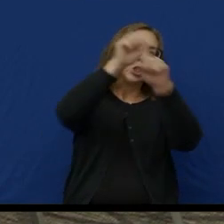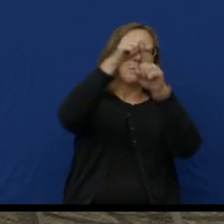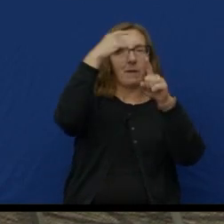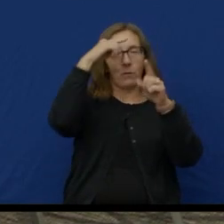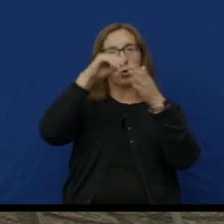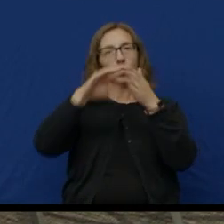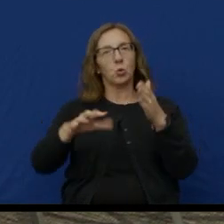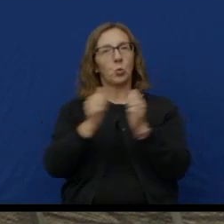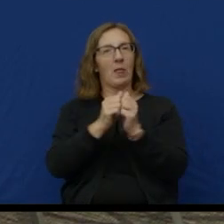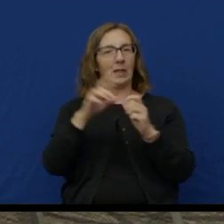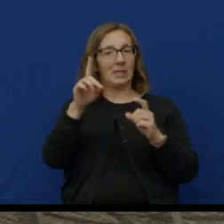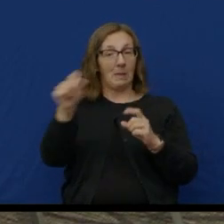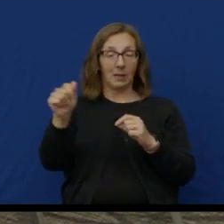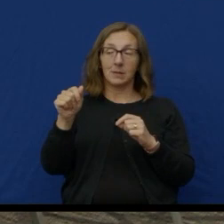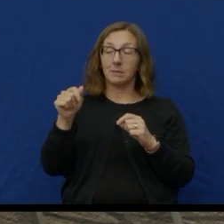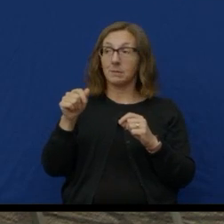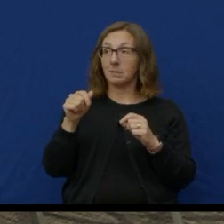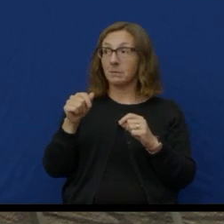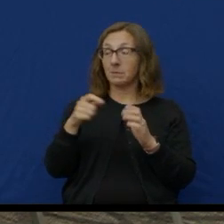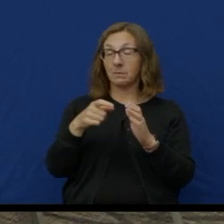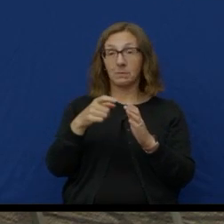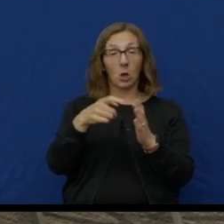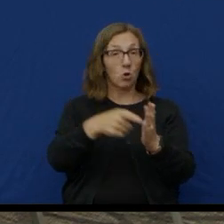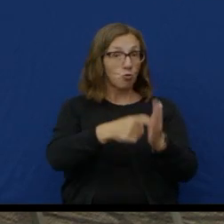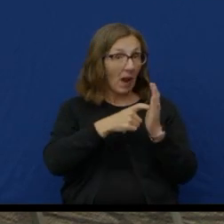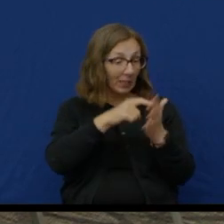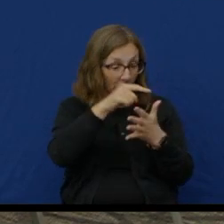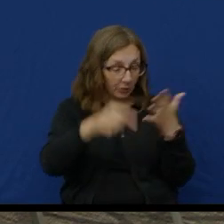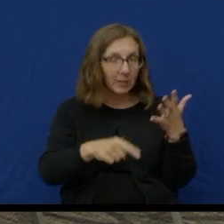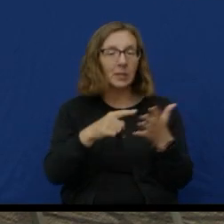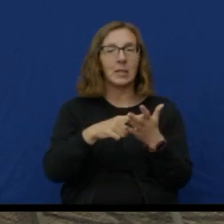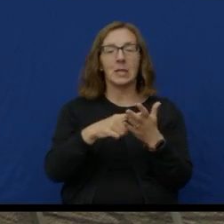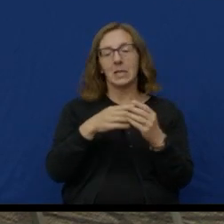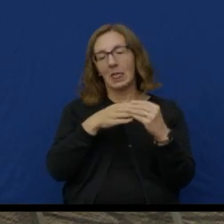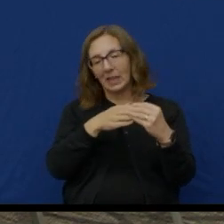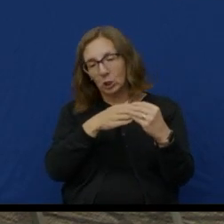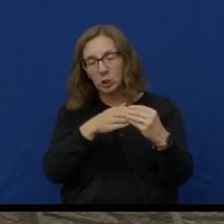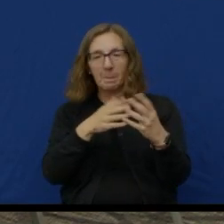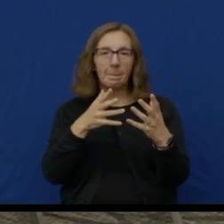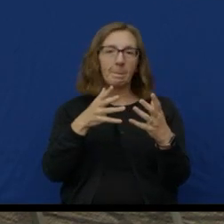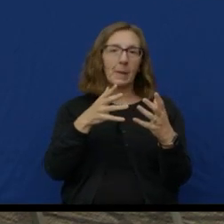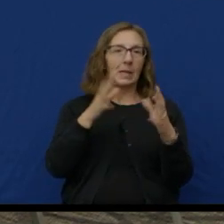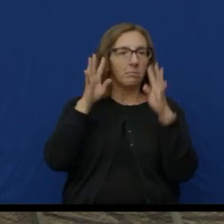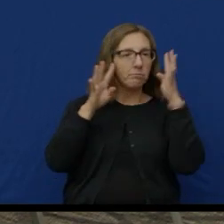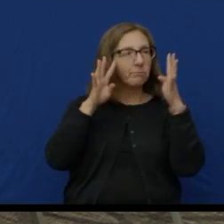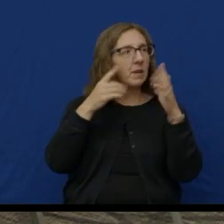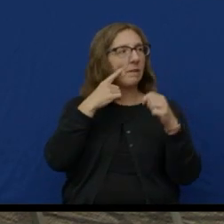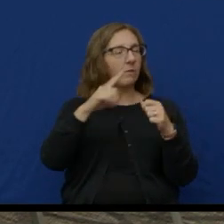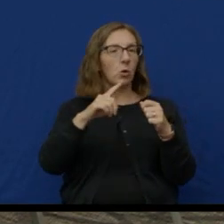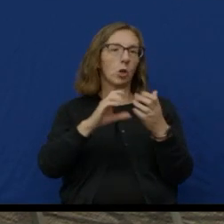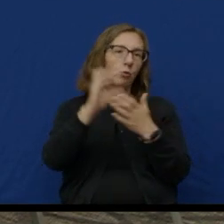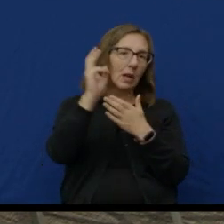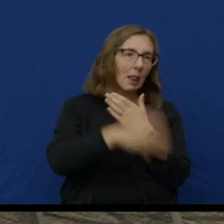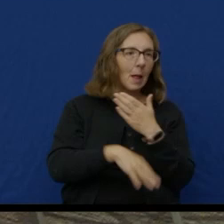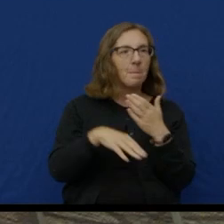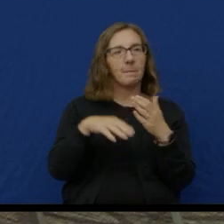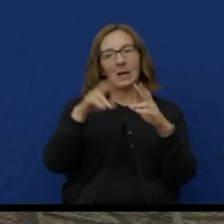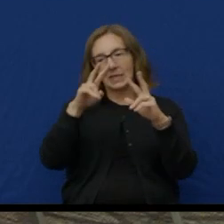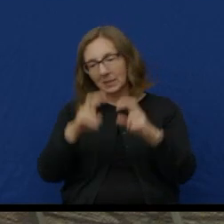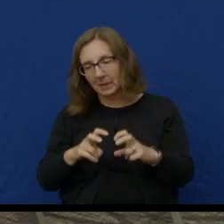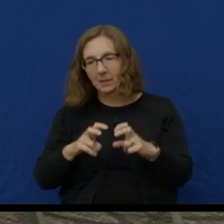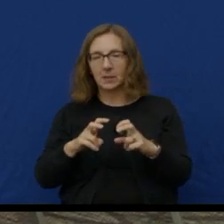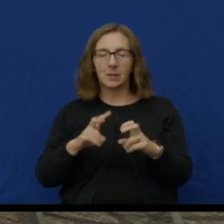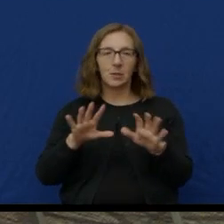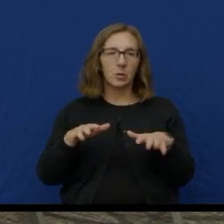for the award include leadership or implementation of innovative practice in curriculum, instruction, or assessment that leads to improved